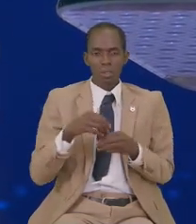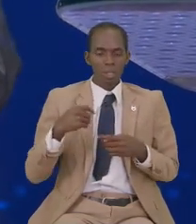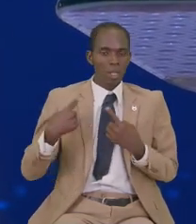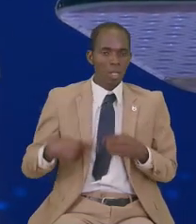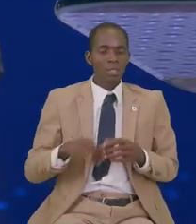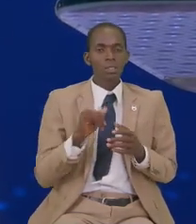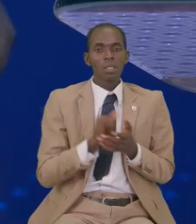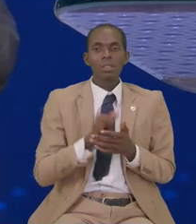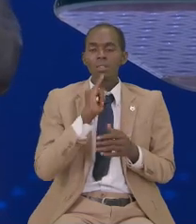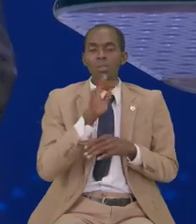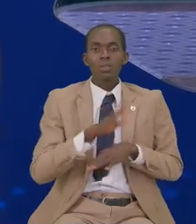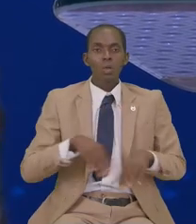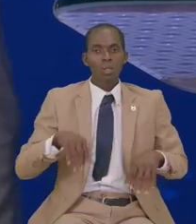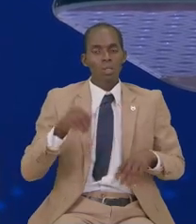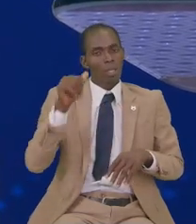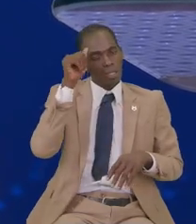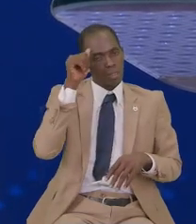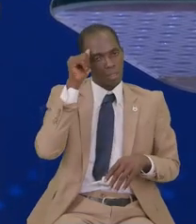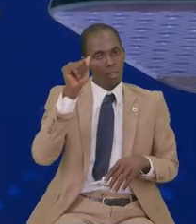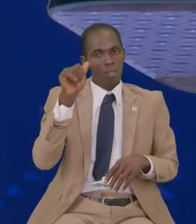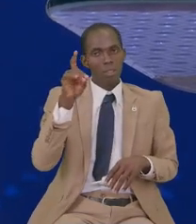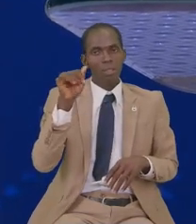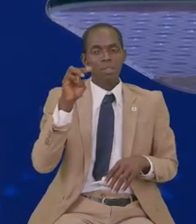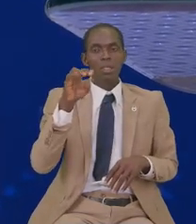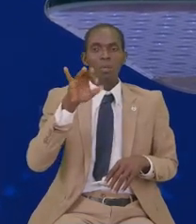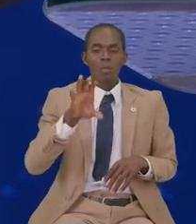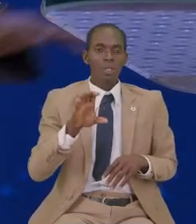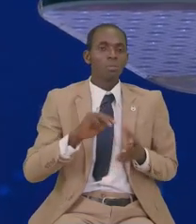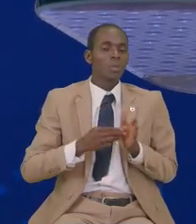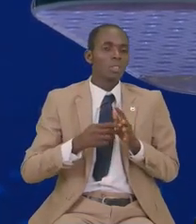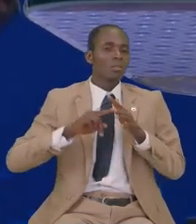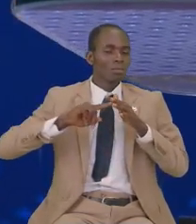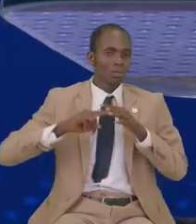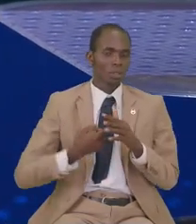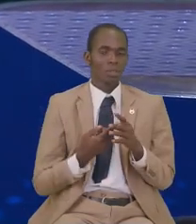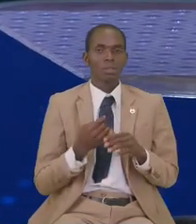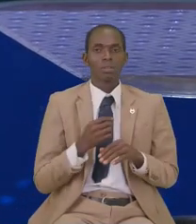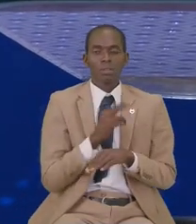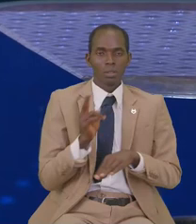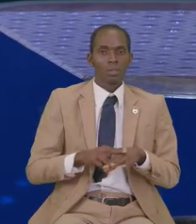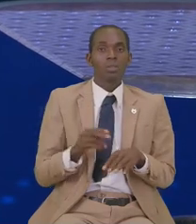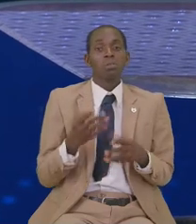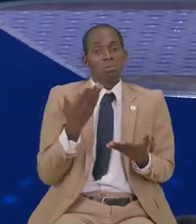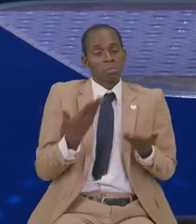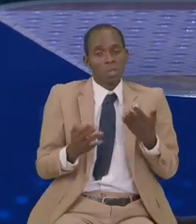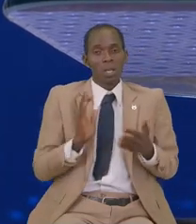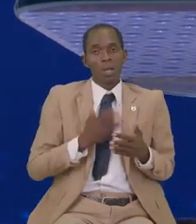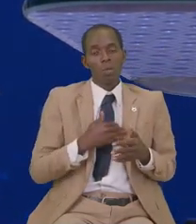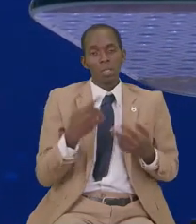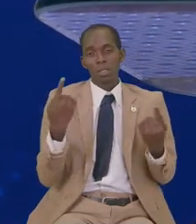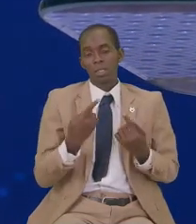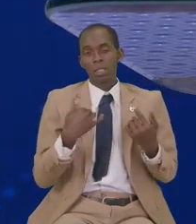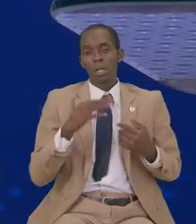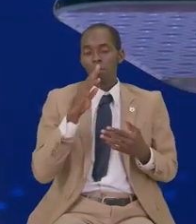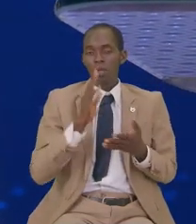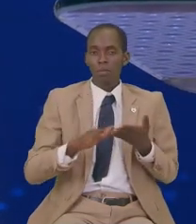something in the heart, depraved. Even though our external sins had been forgiven, there is that